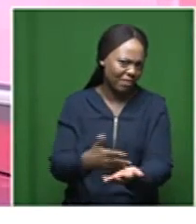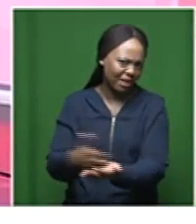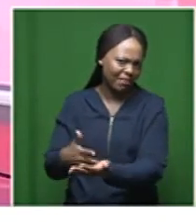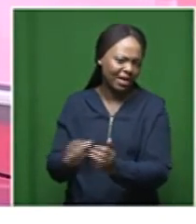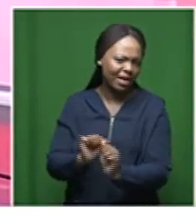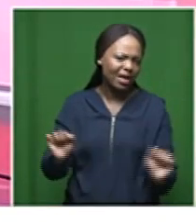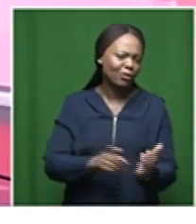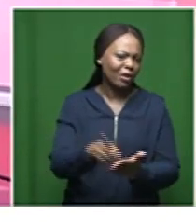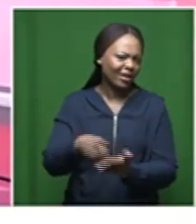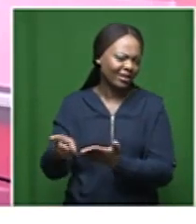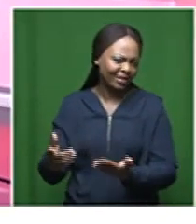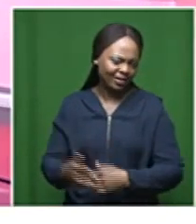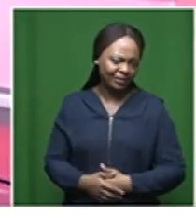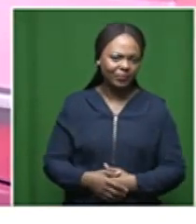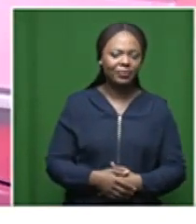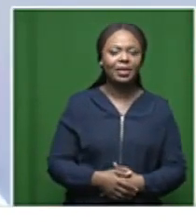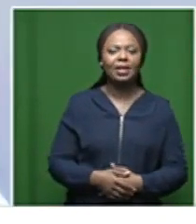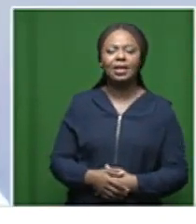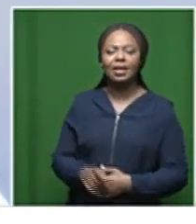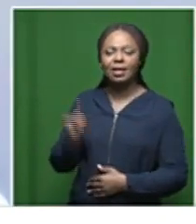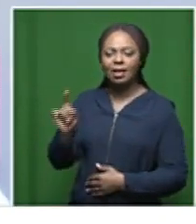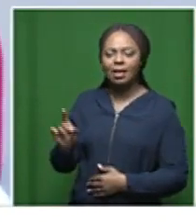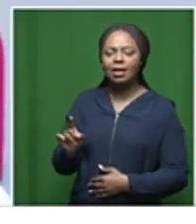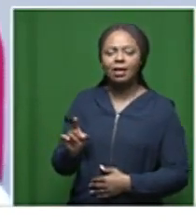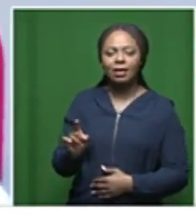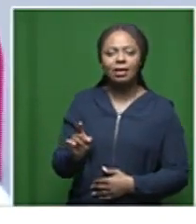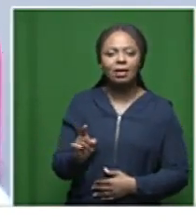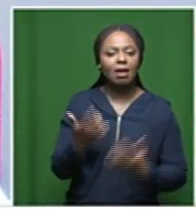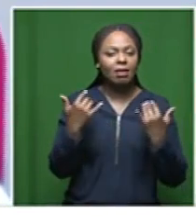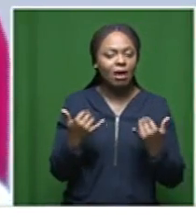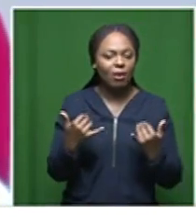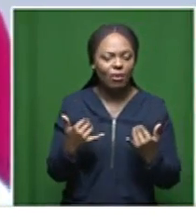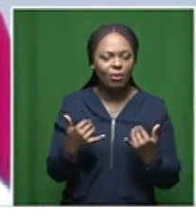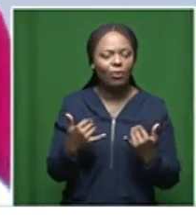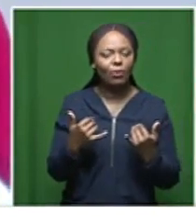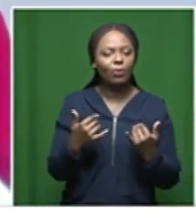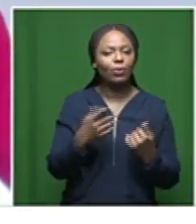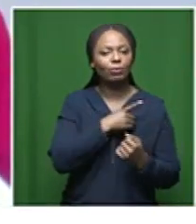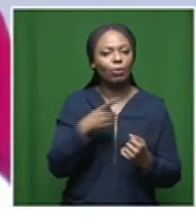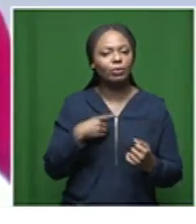Well, Dr. Musa, we constantly carry out different